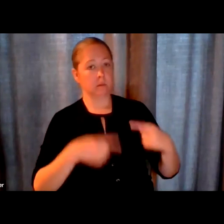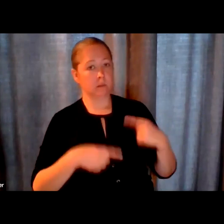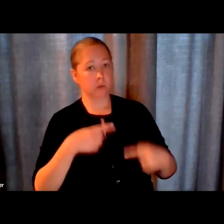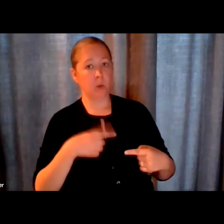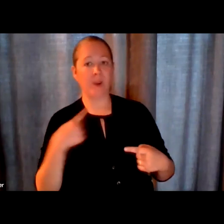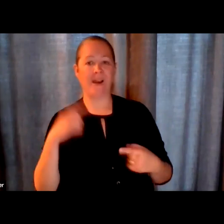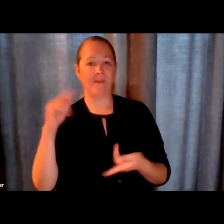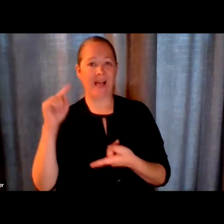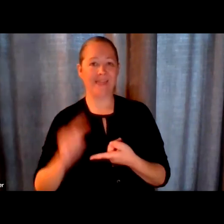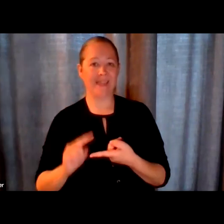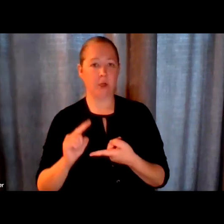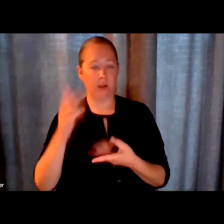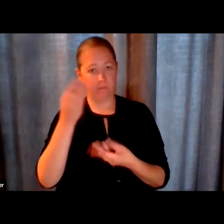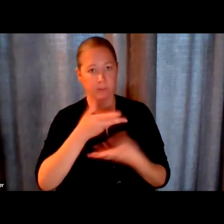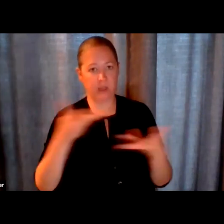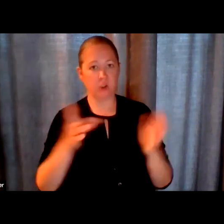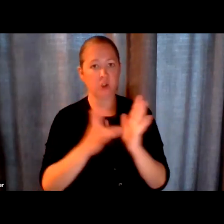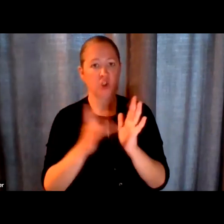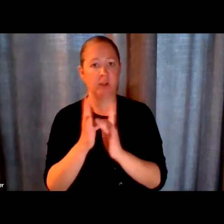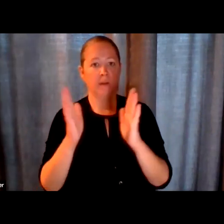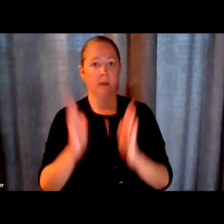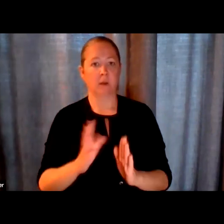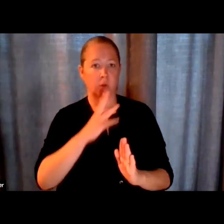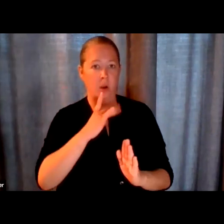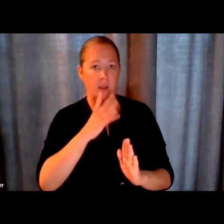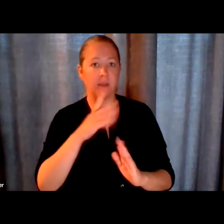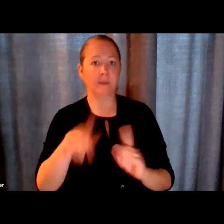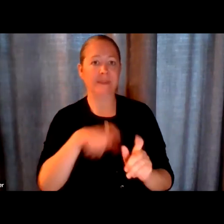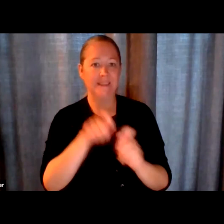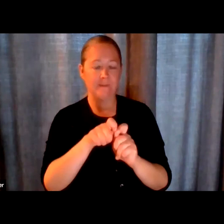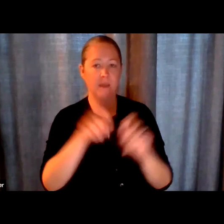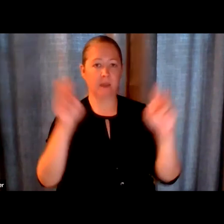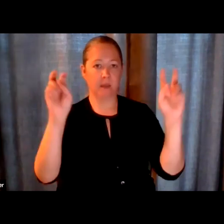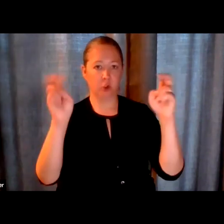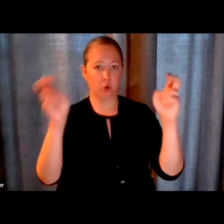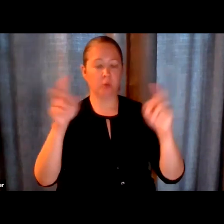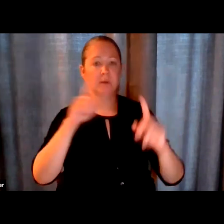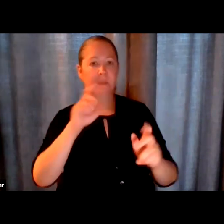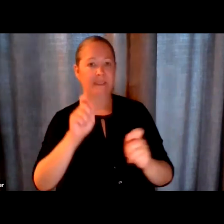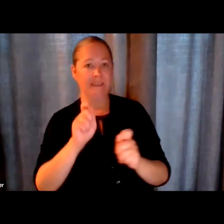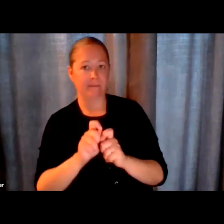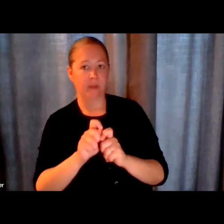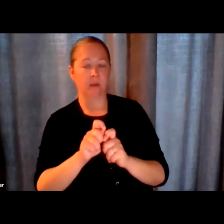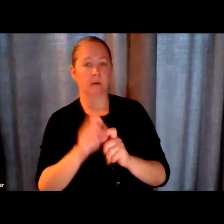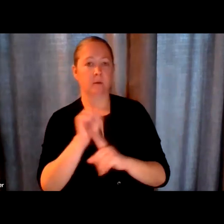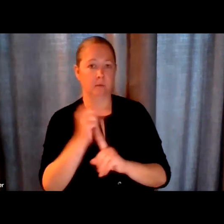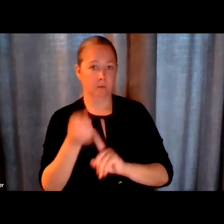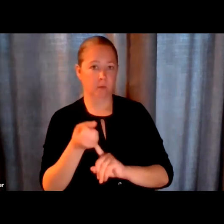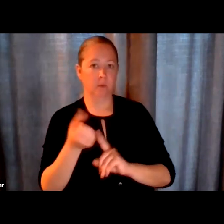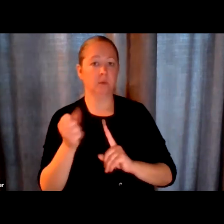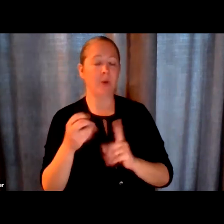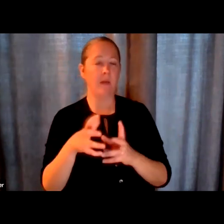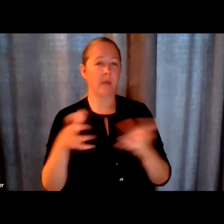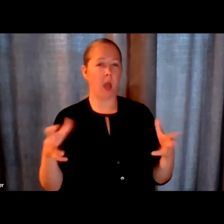about Jesus speaking on a specific issue in a specific matter, you know, so that gives a lot of leeway. But in